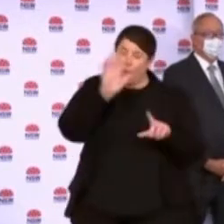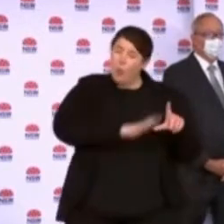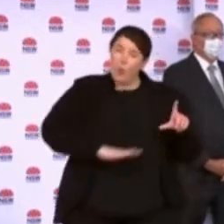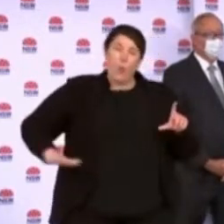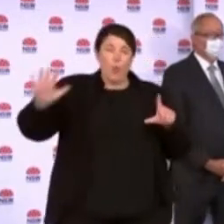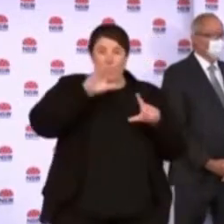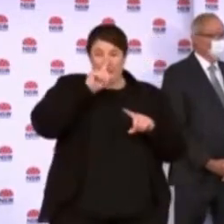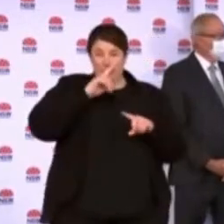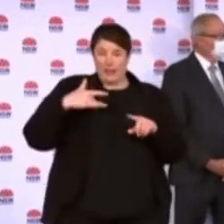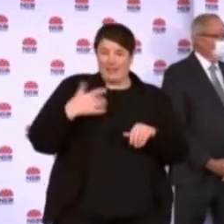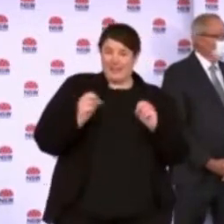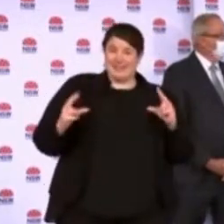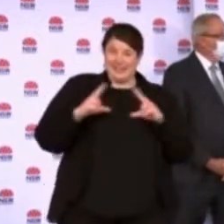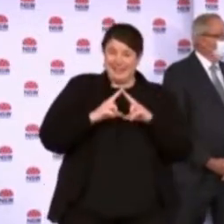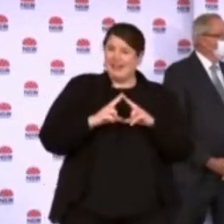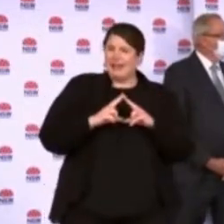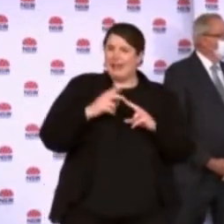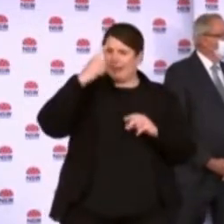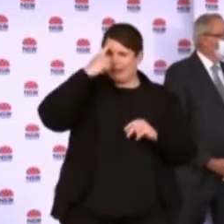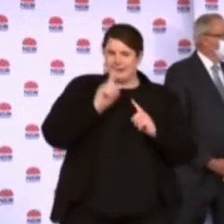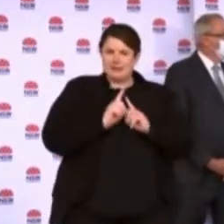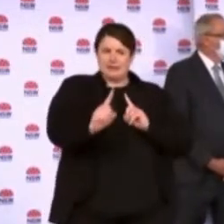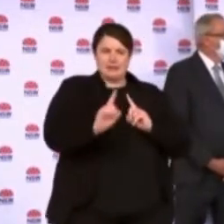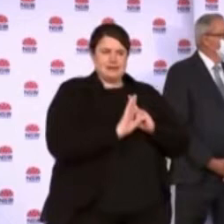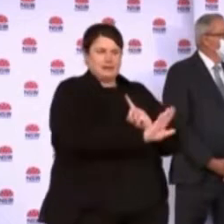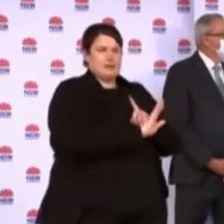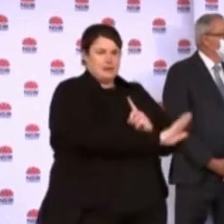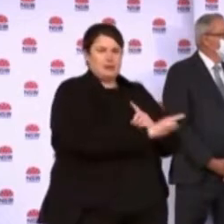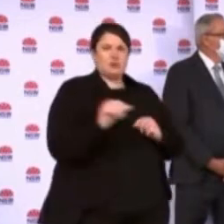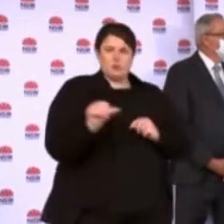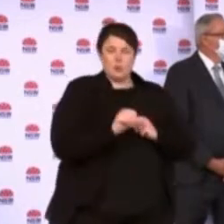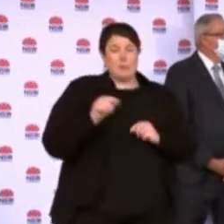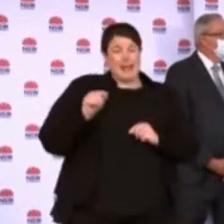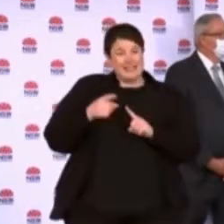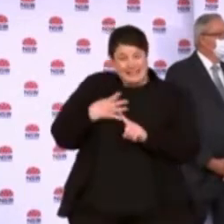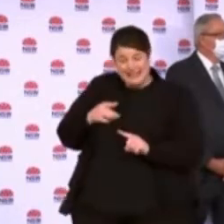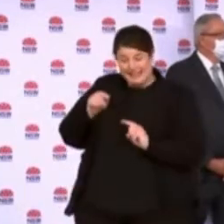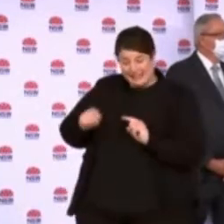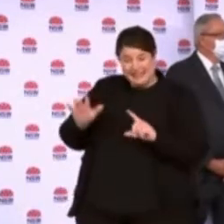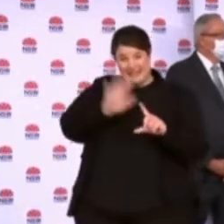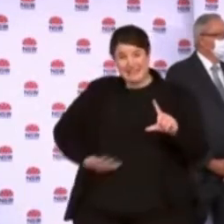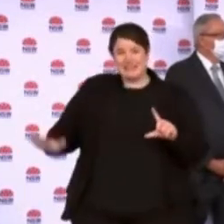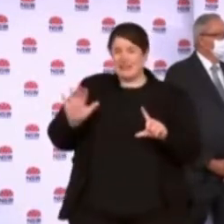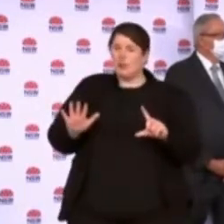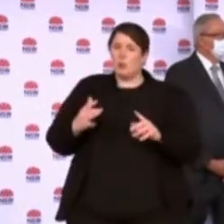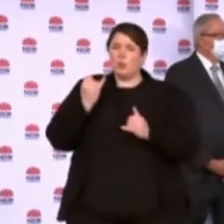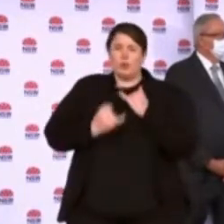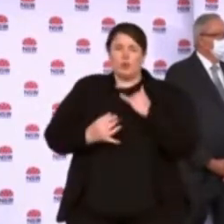Sydney should assume that, but we are conveying that in these areas, the risk is even